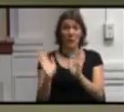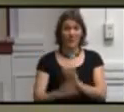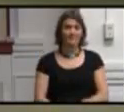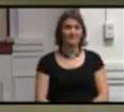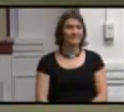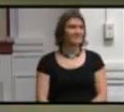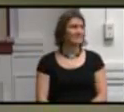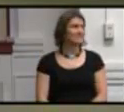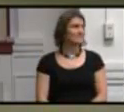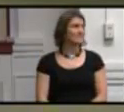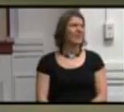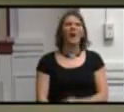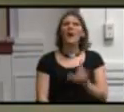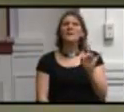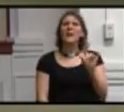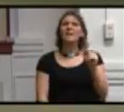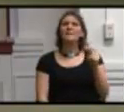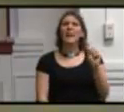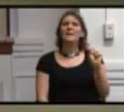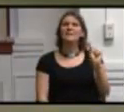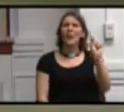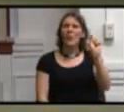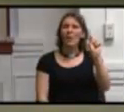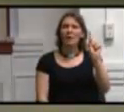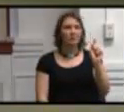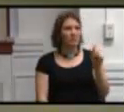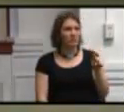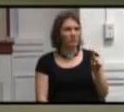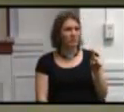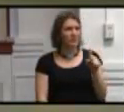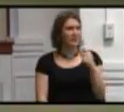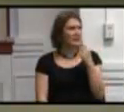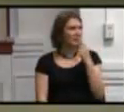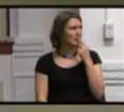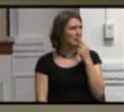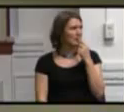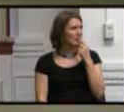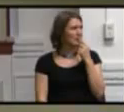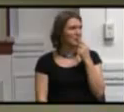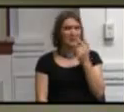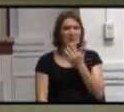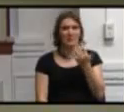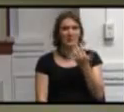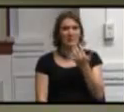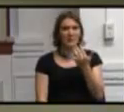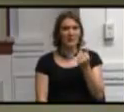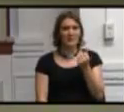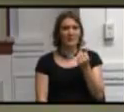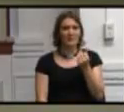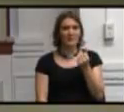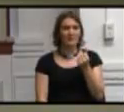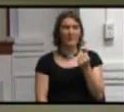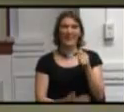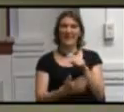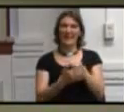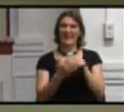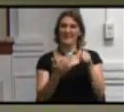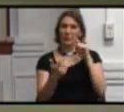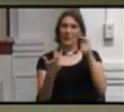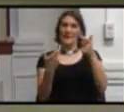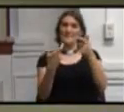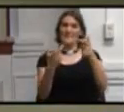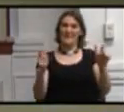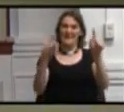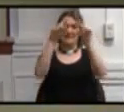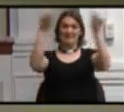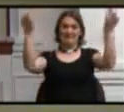Donna. One question. Do we, I guess, I don't know if anybody's here that can answer it, but these are for a big copy and